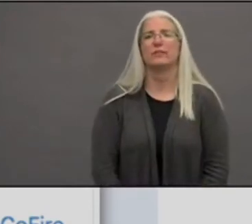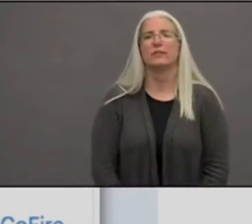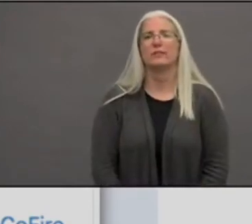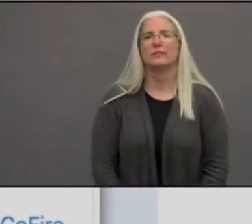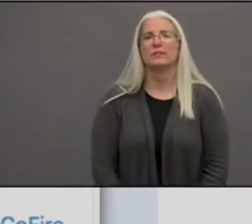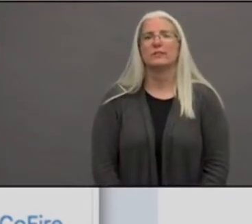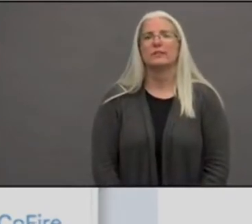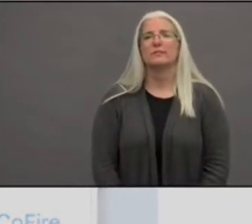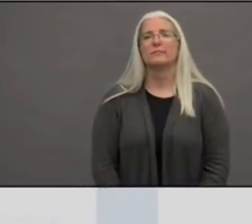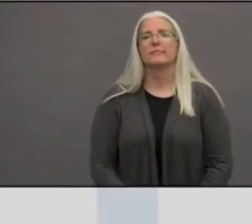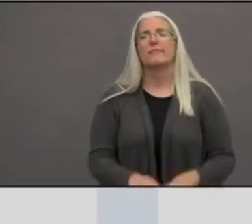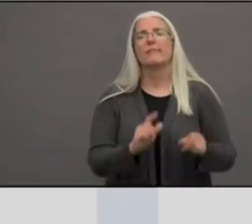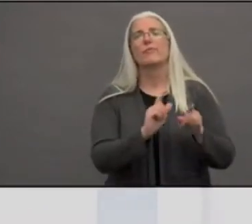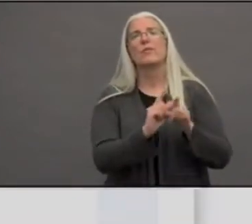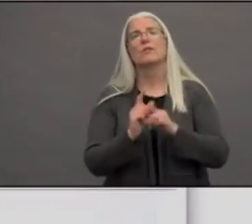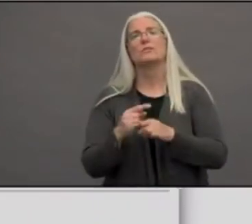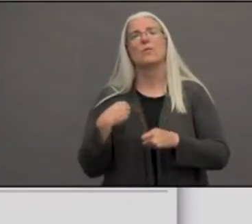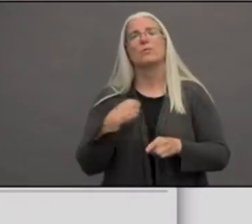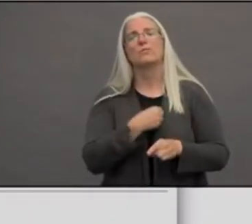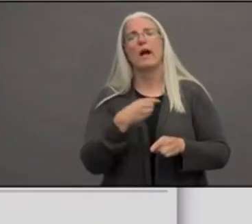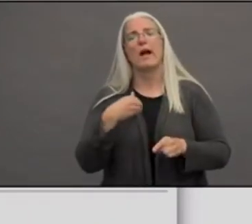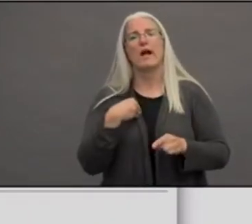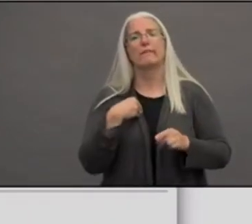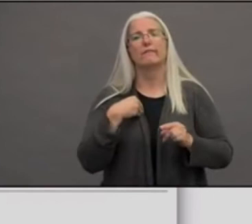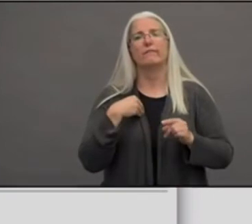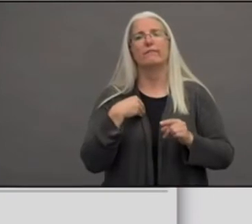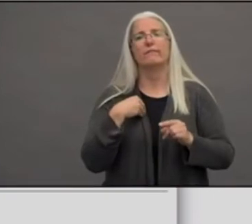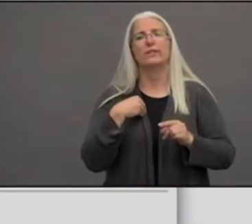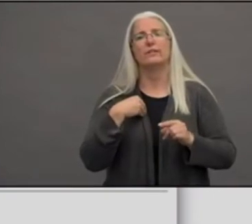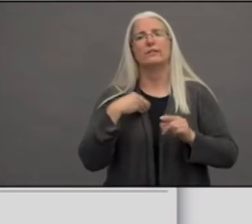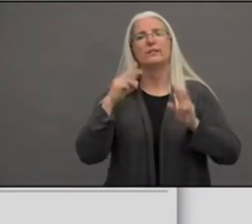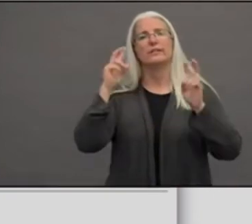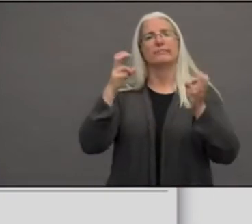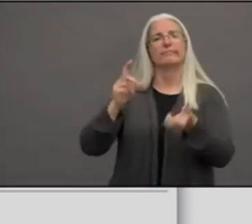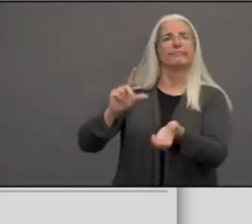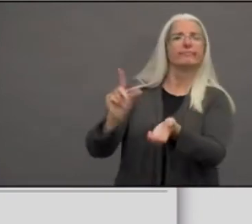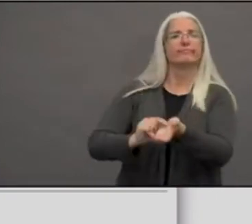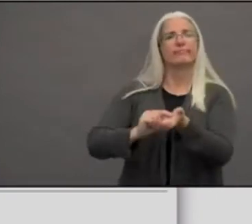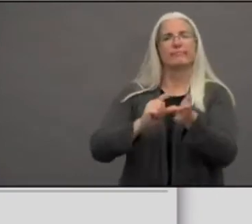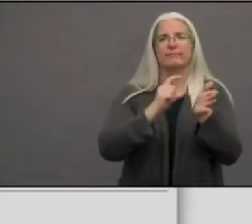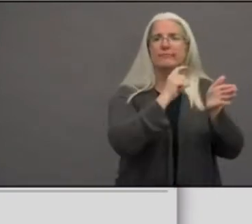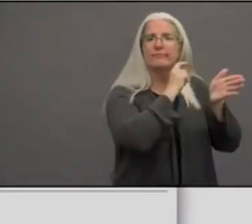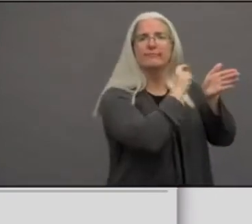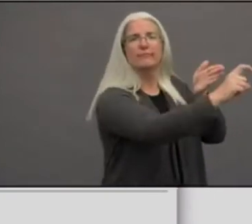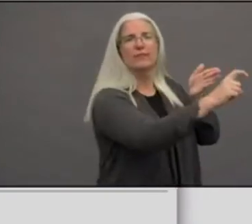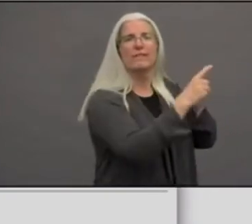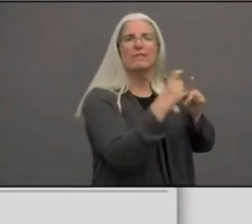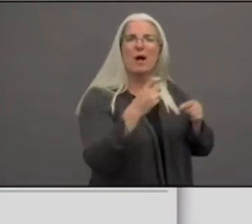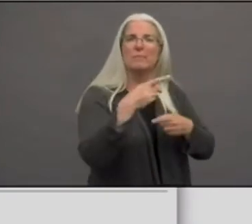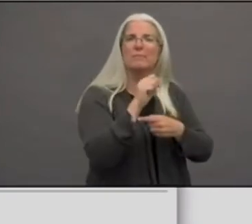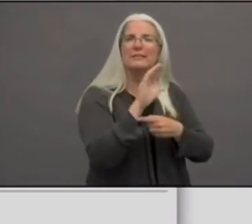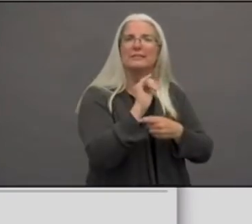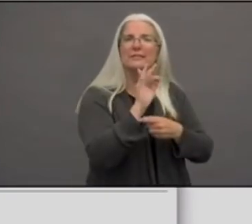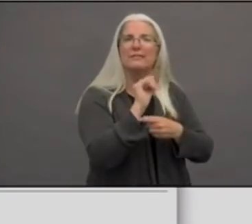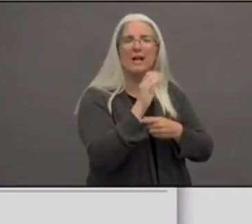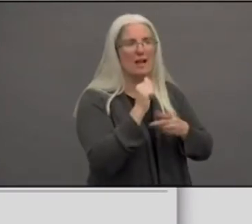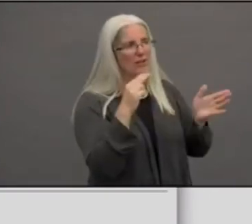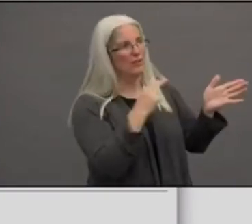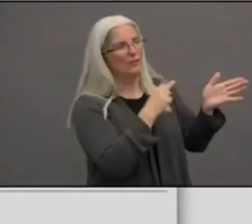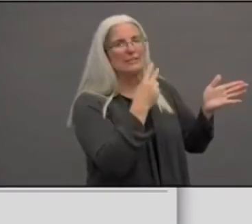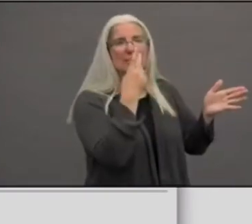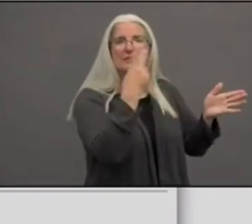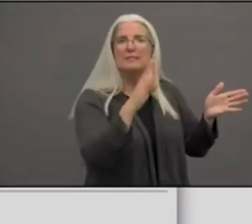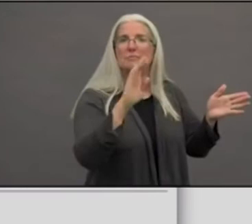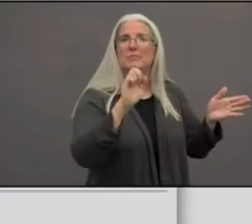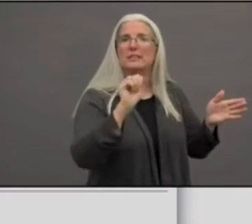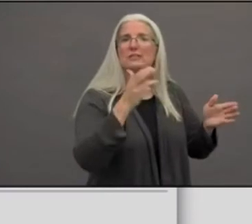some headlines from around where Pacifica Beach is closed for the weekend. And it's not only affecting us here in the